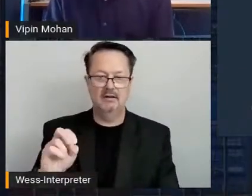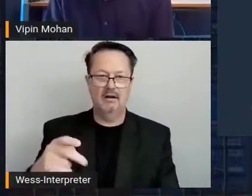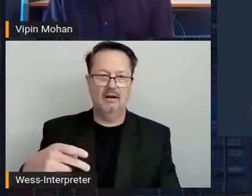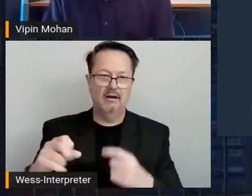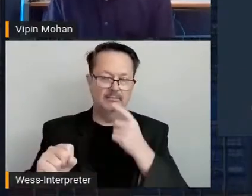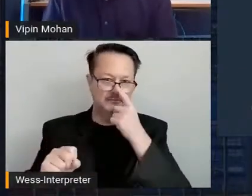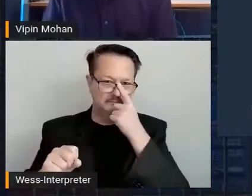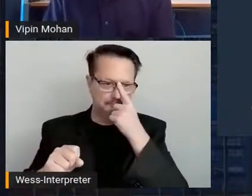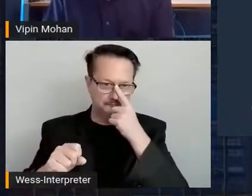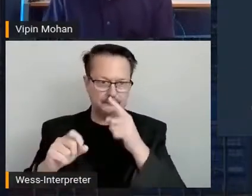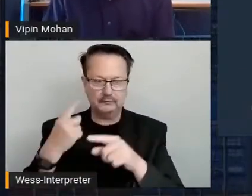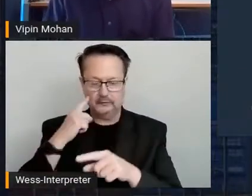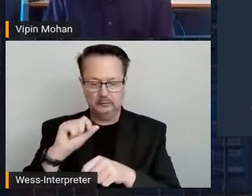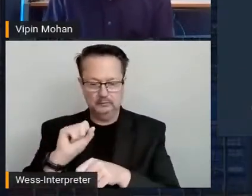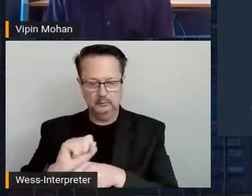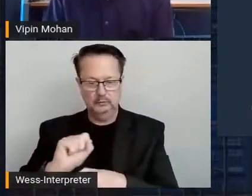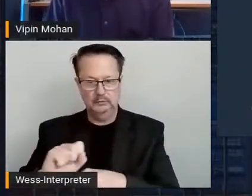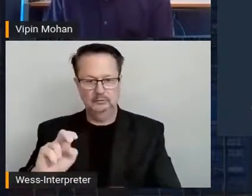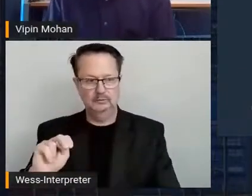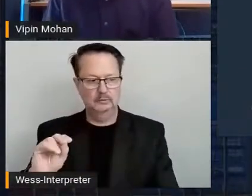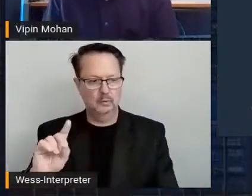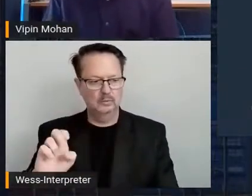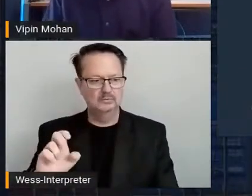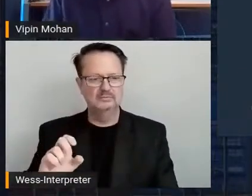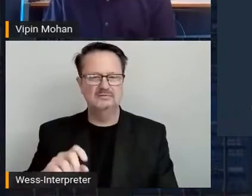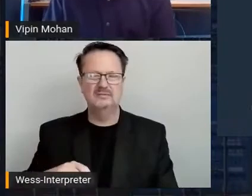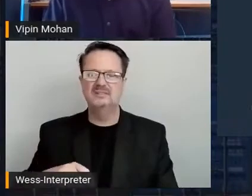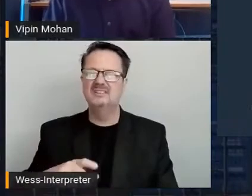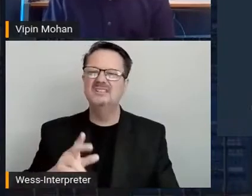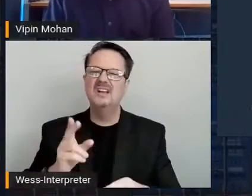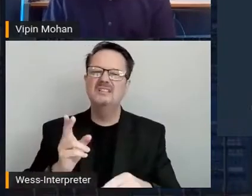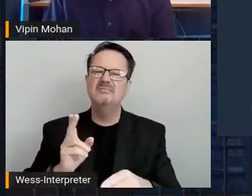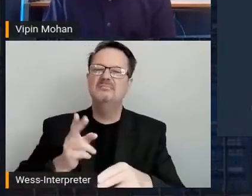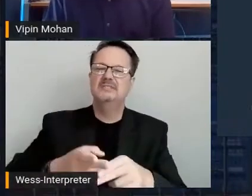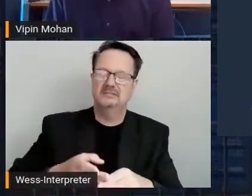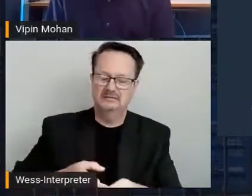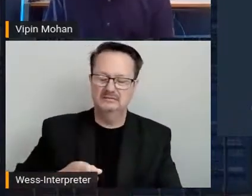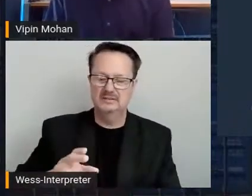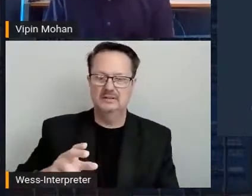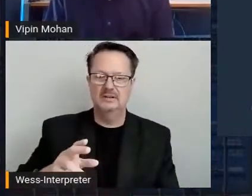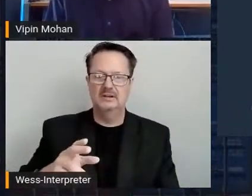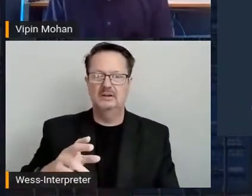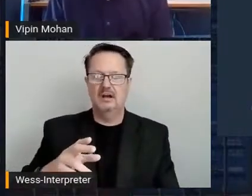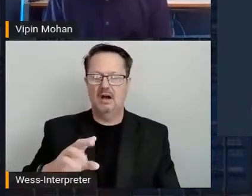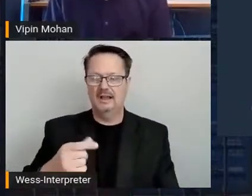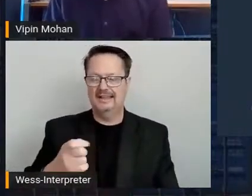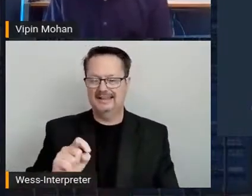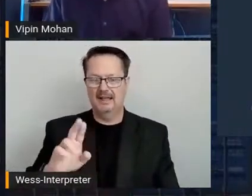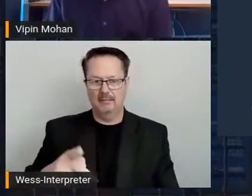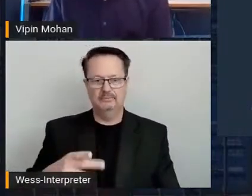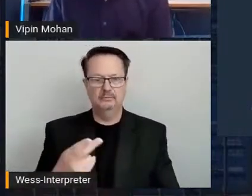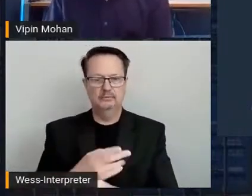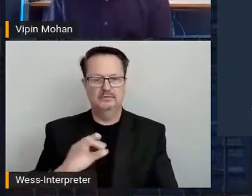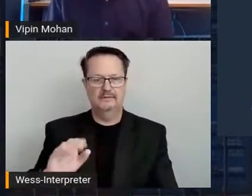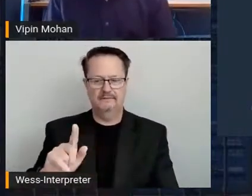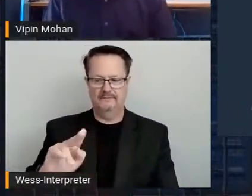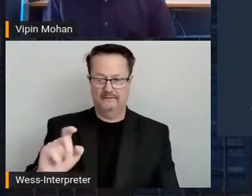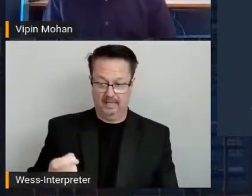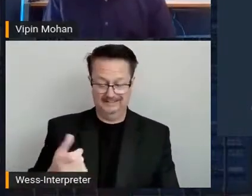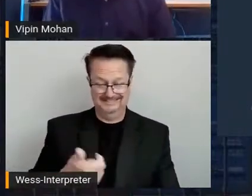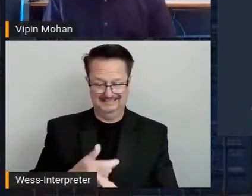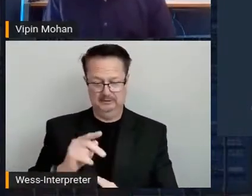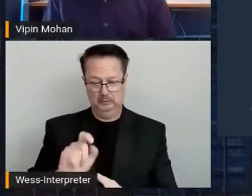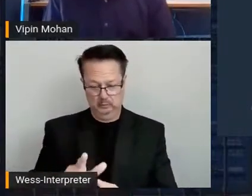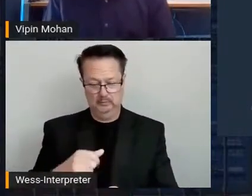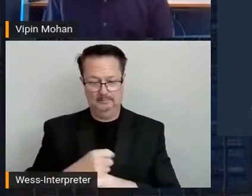nodes. So just a note on GitOps. So essentially, we are using Flux, which is a tool that automatically ensures that the state of your cluster matches